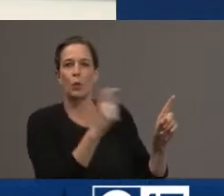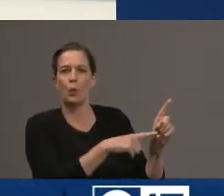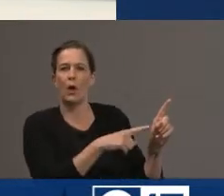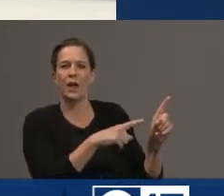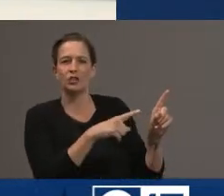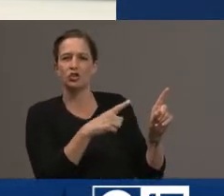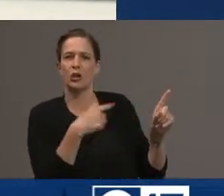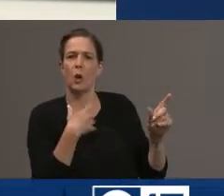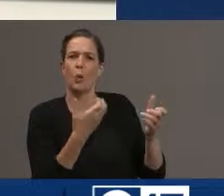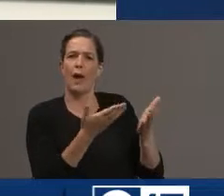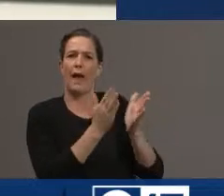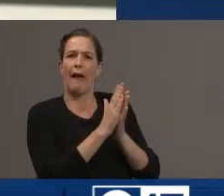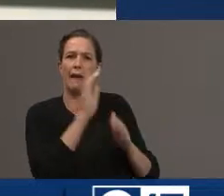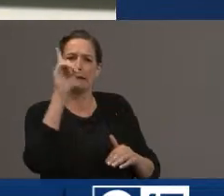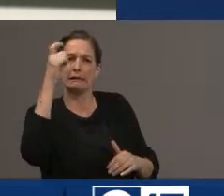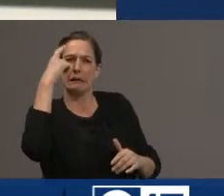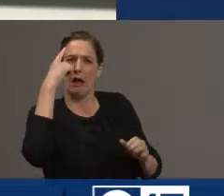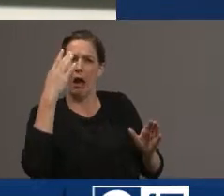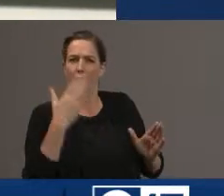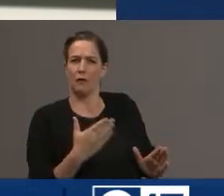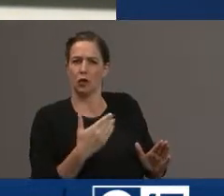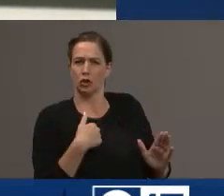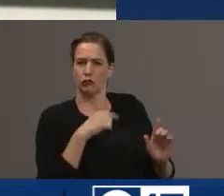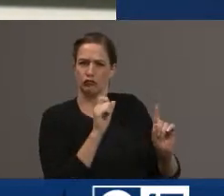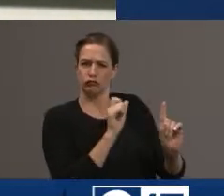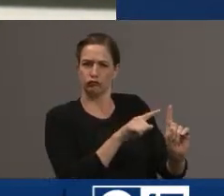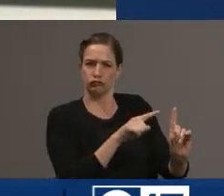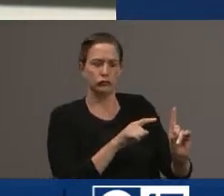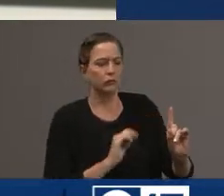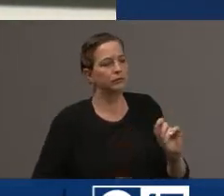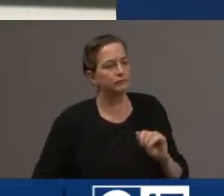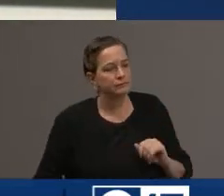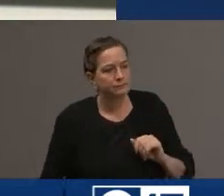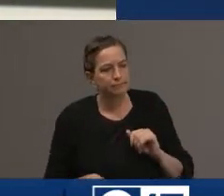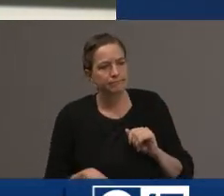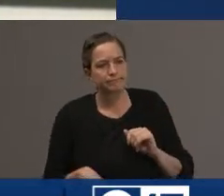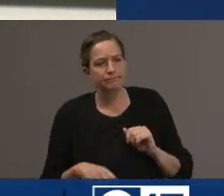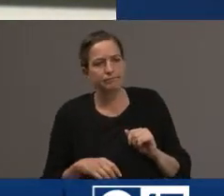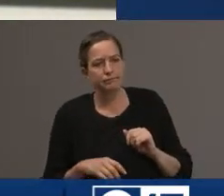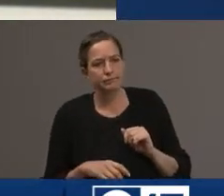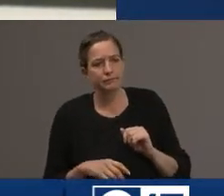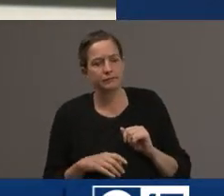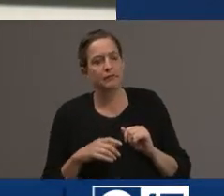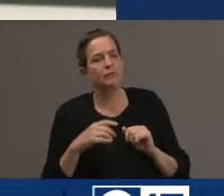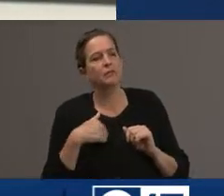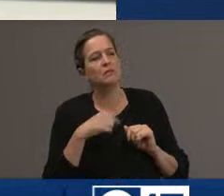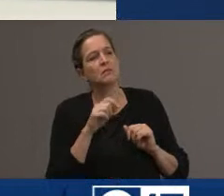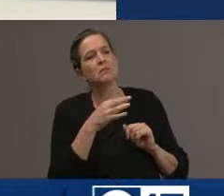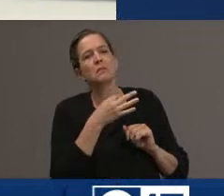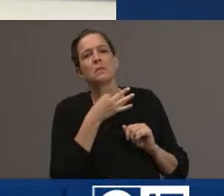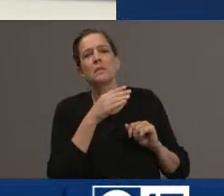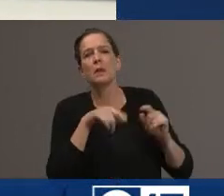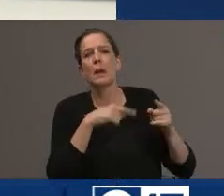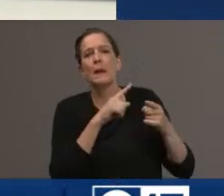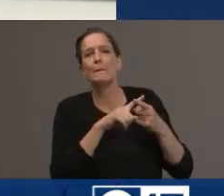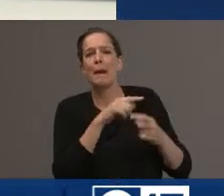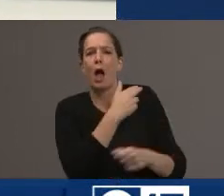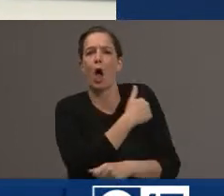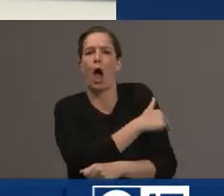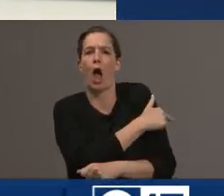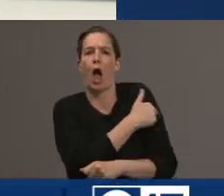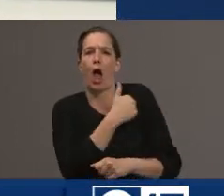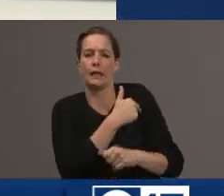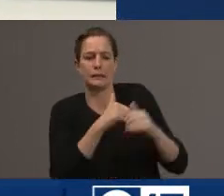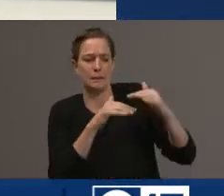for the governor. So I wanted to ask you about using hospital capacity as the main factor in